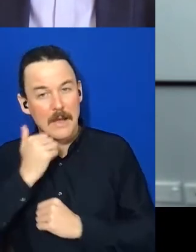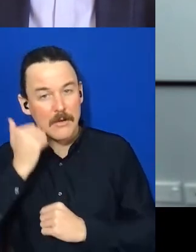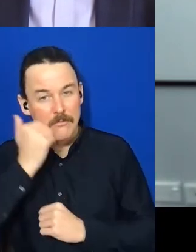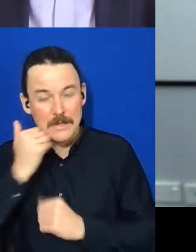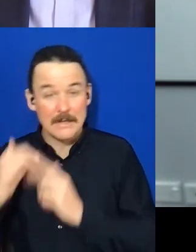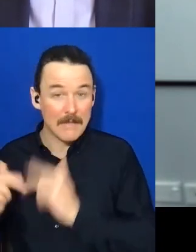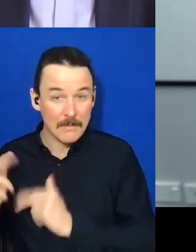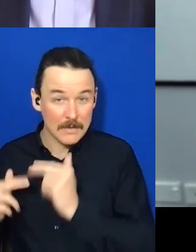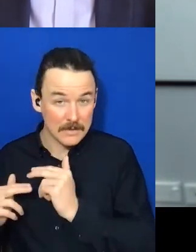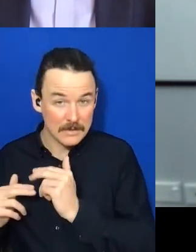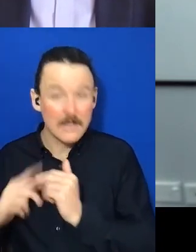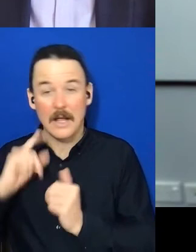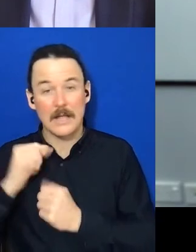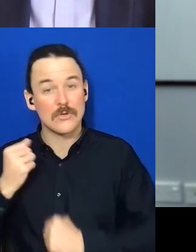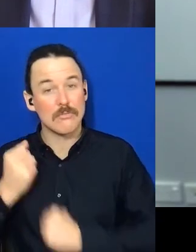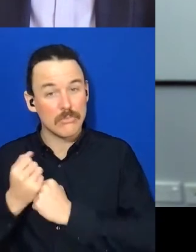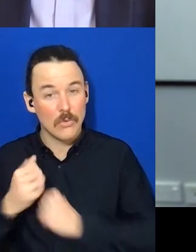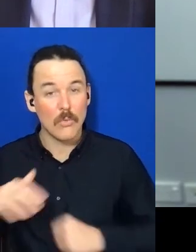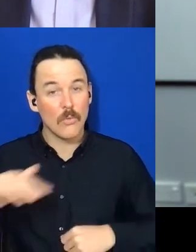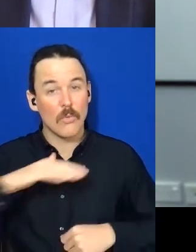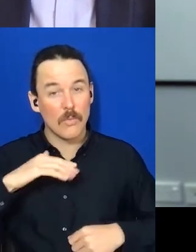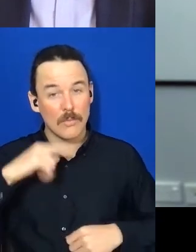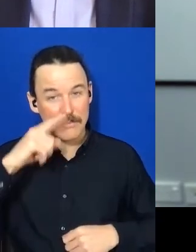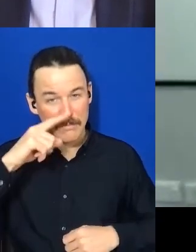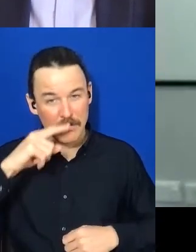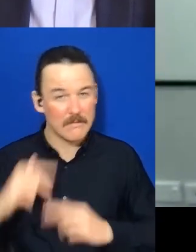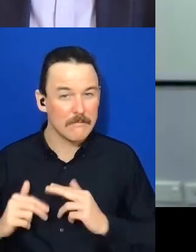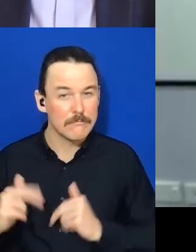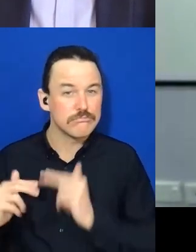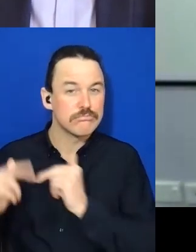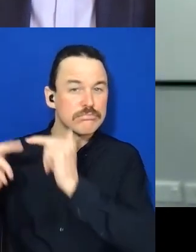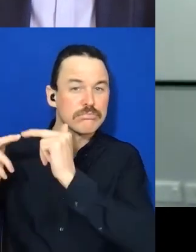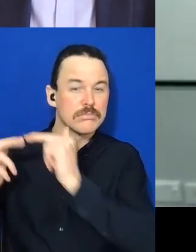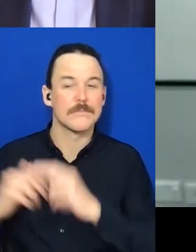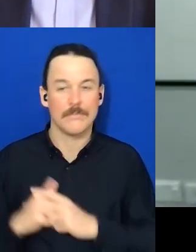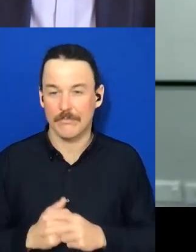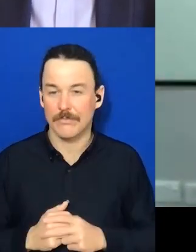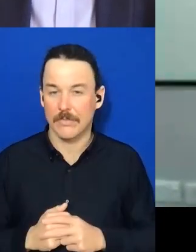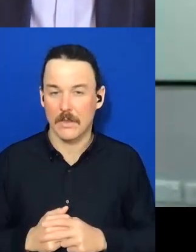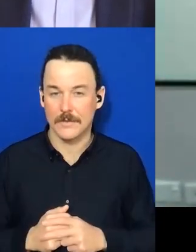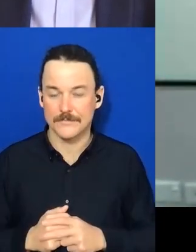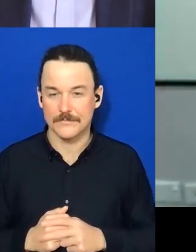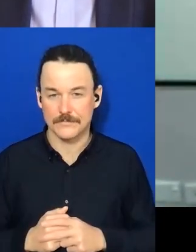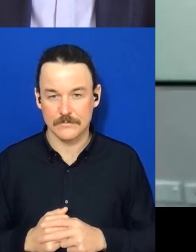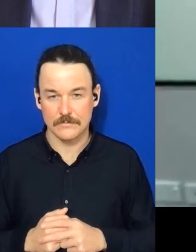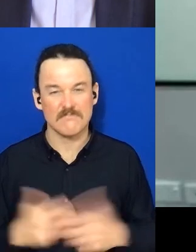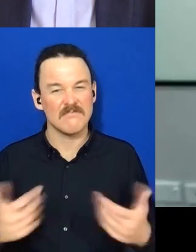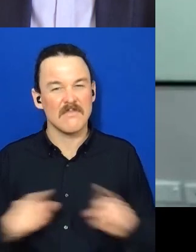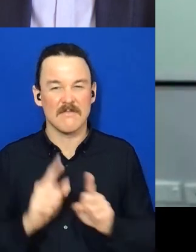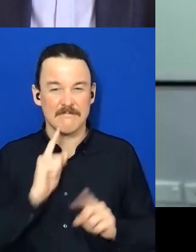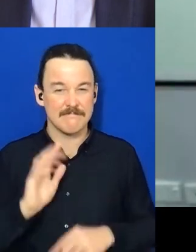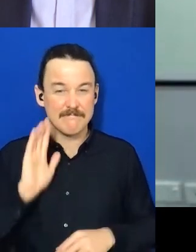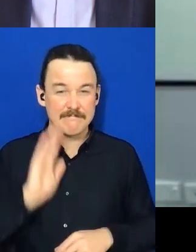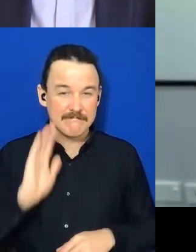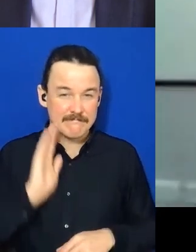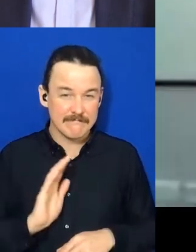people development. And that's through, like I said earlier, we deal with something like